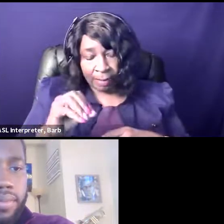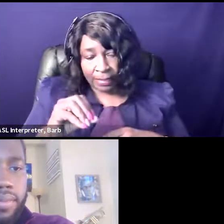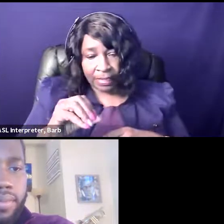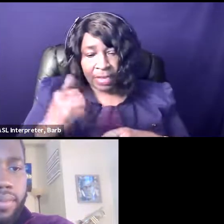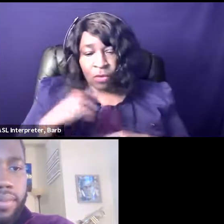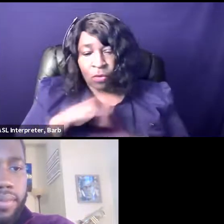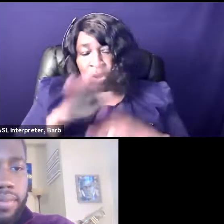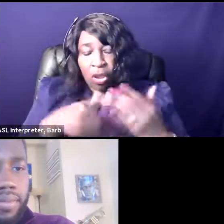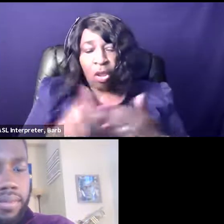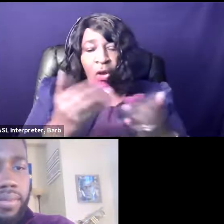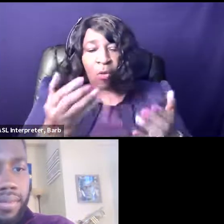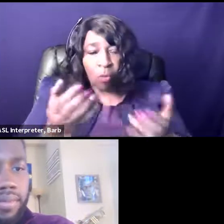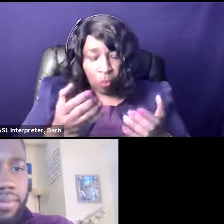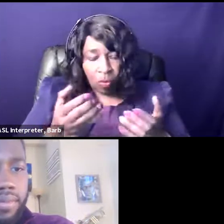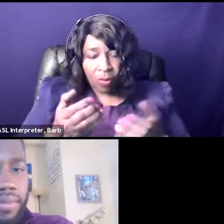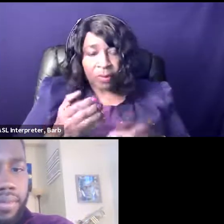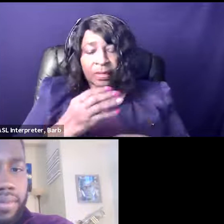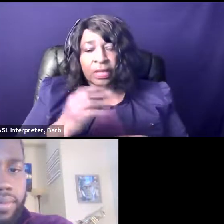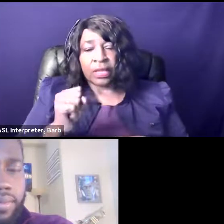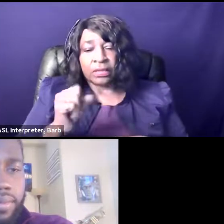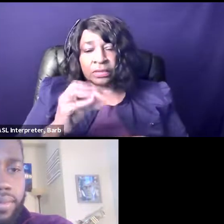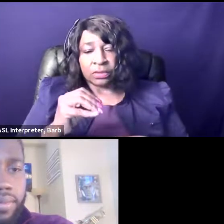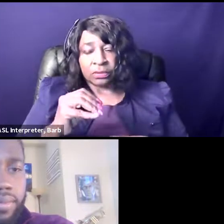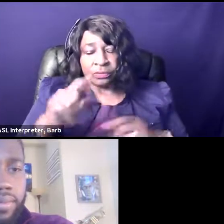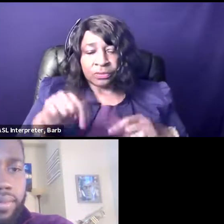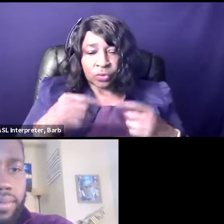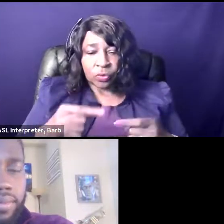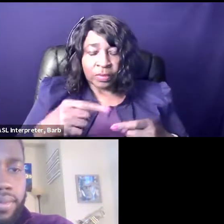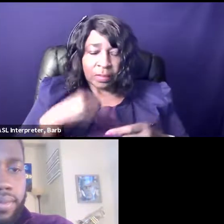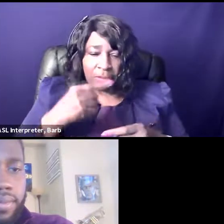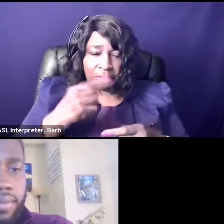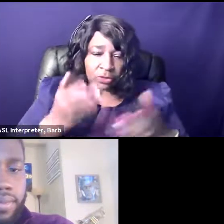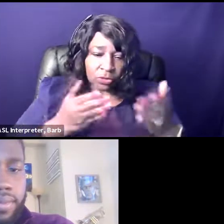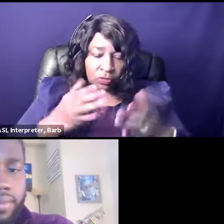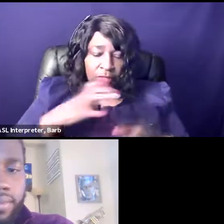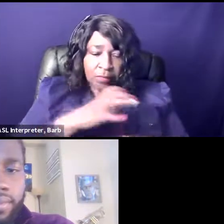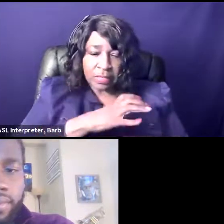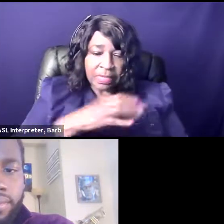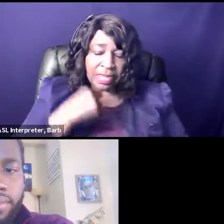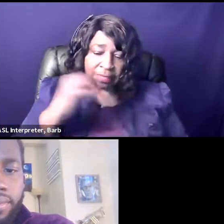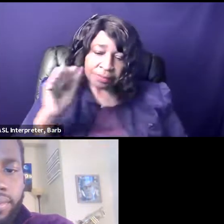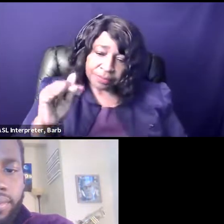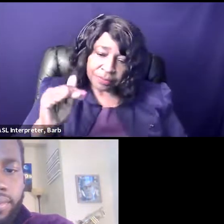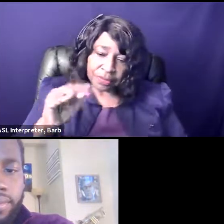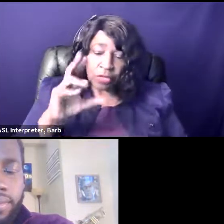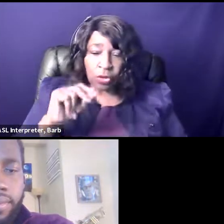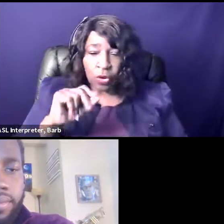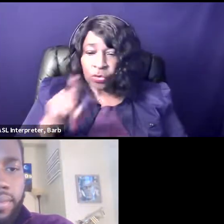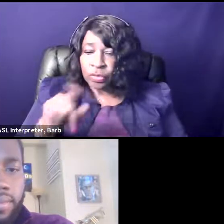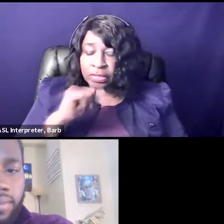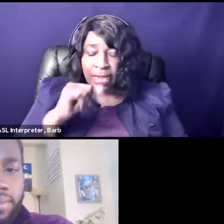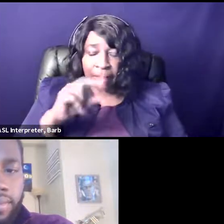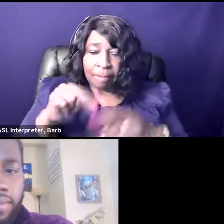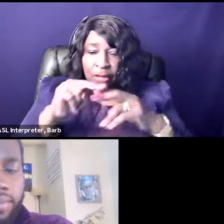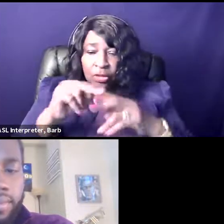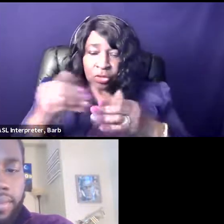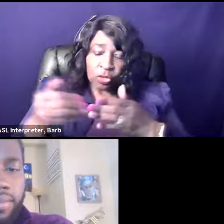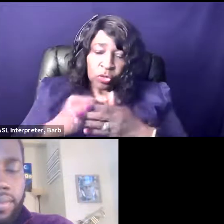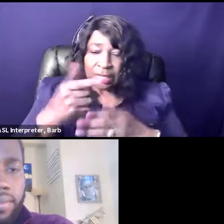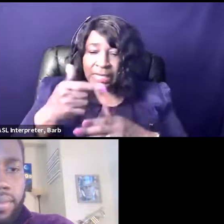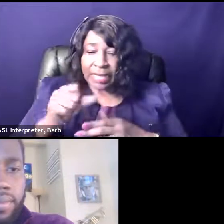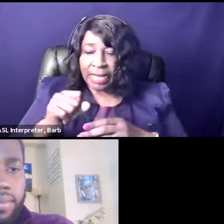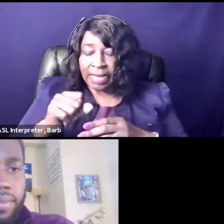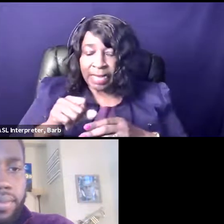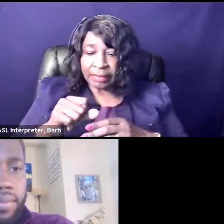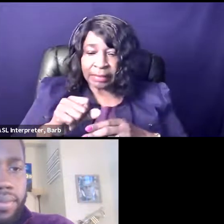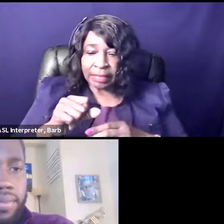all want, right? And so, going to Public Service Commission and saying, no, you're not going to build a new gas plant, or you're not going to build a new coal